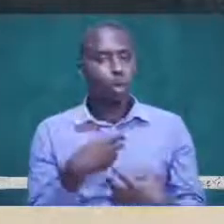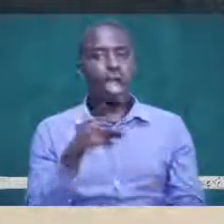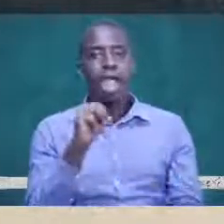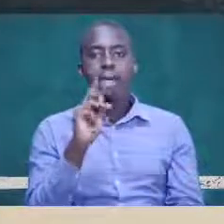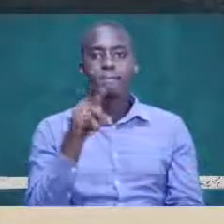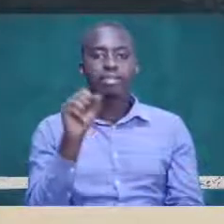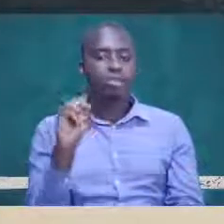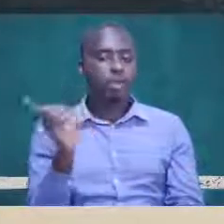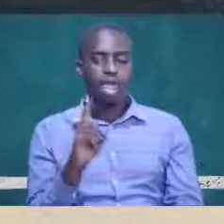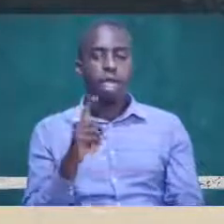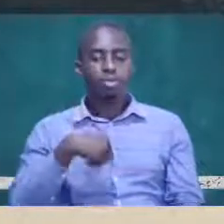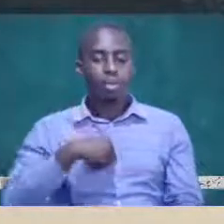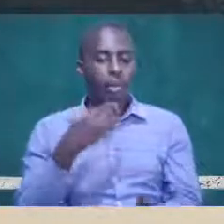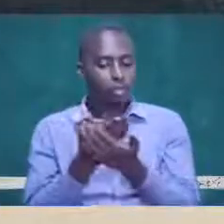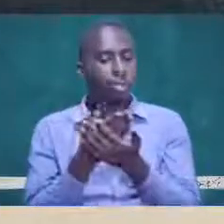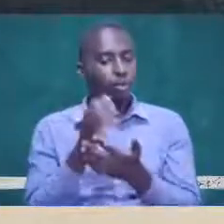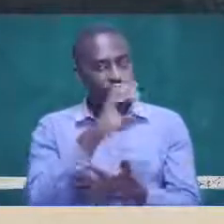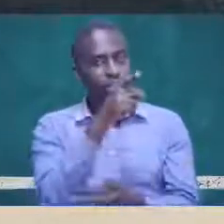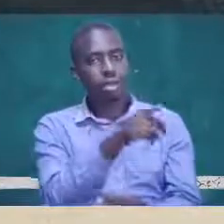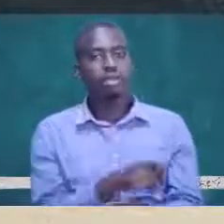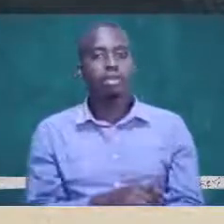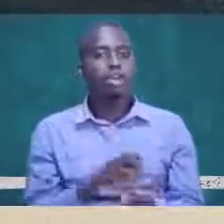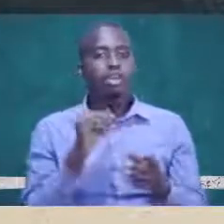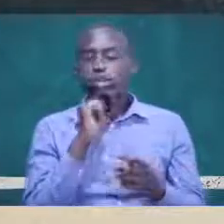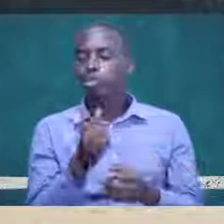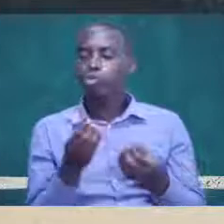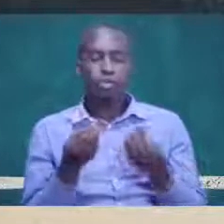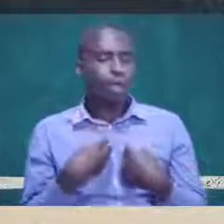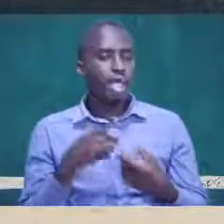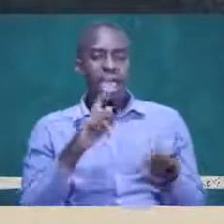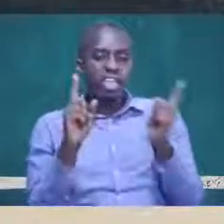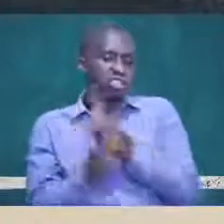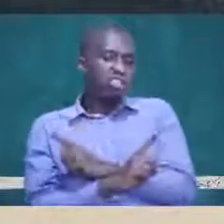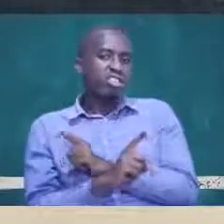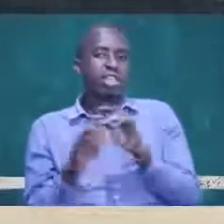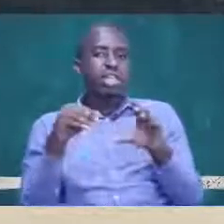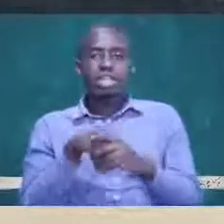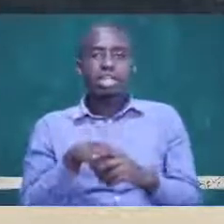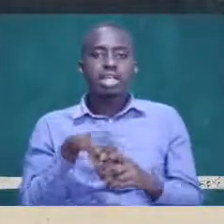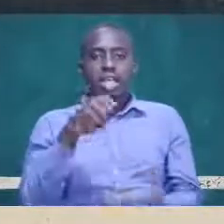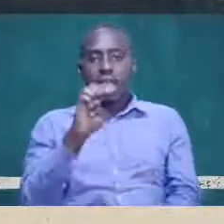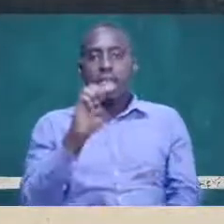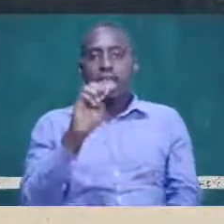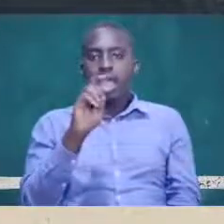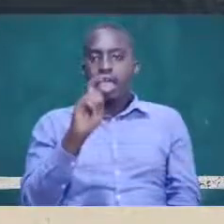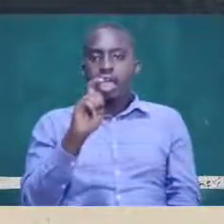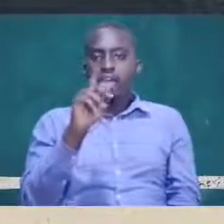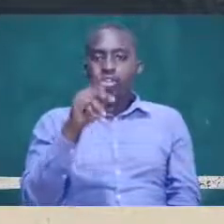for. And we are not given even a change in expenditure. We are looking for a change in